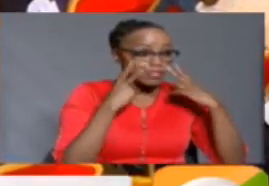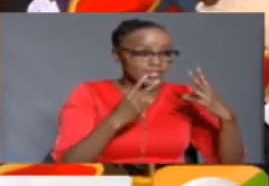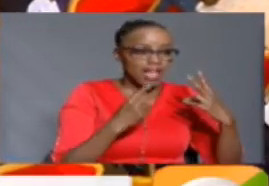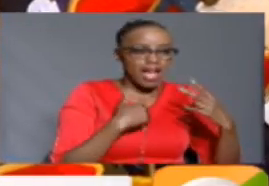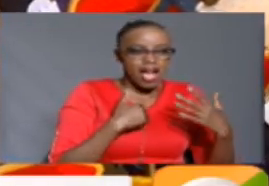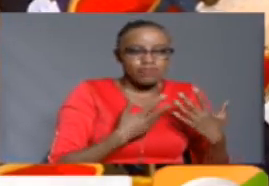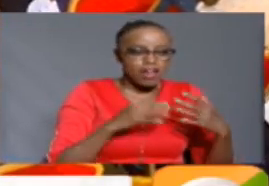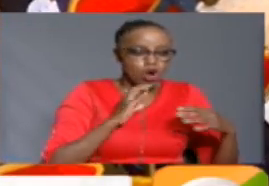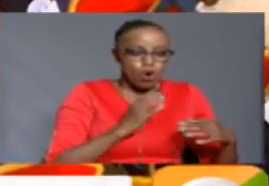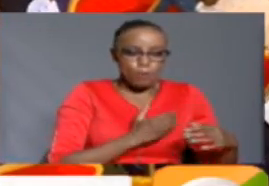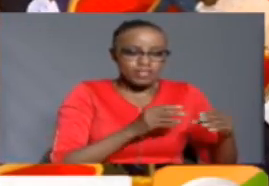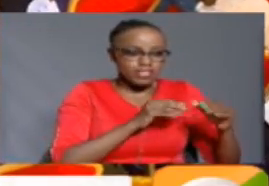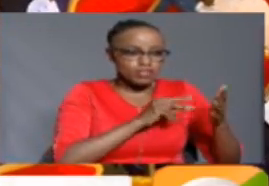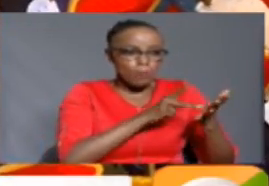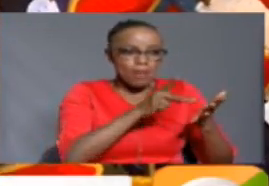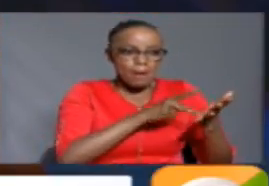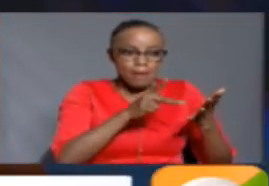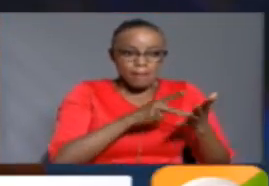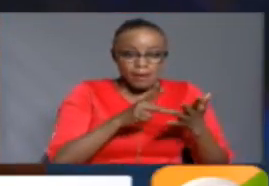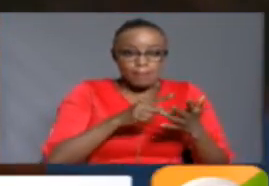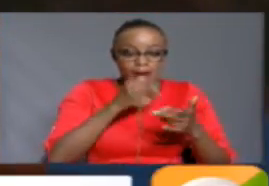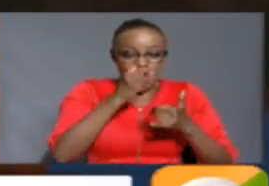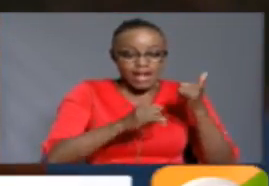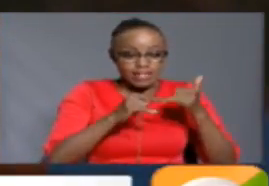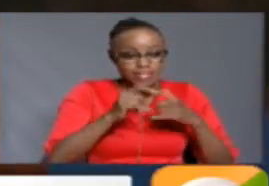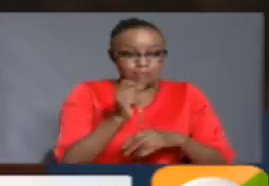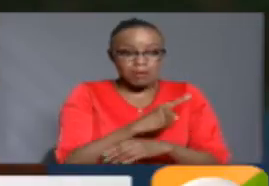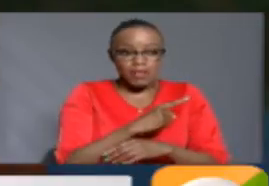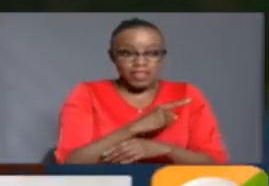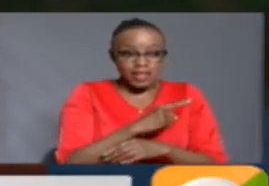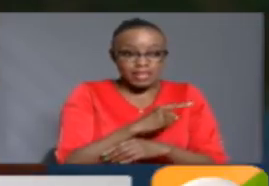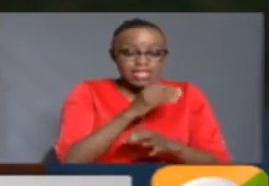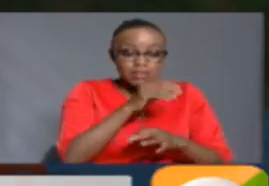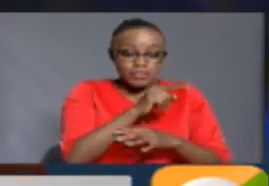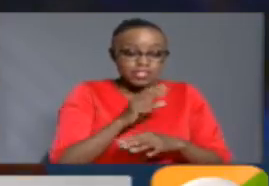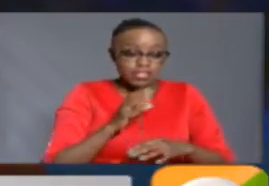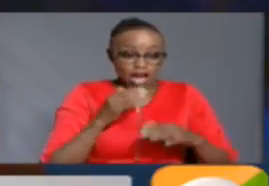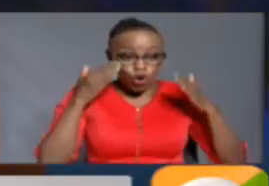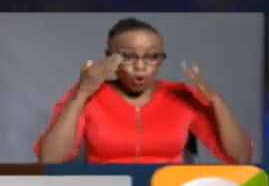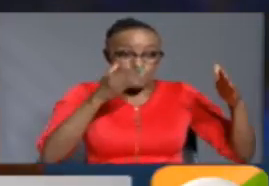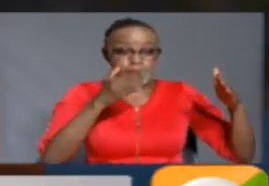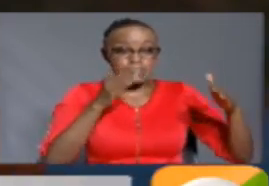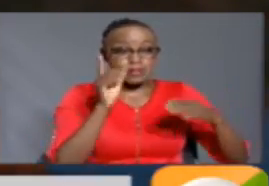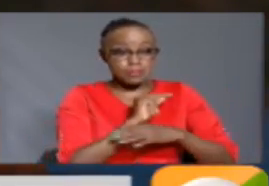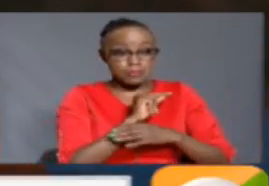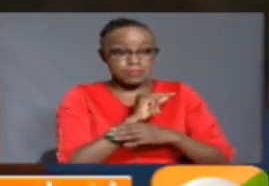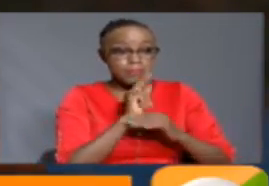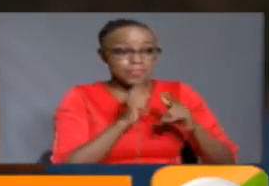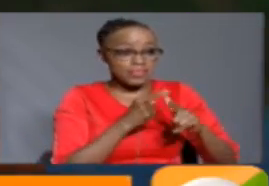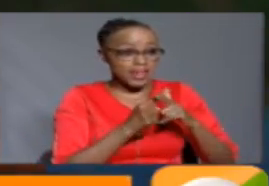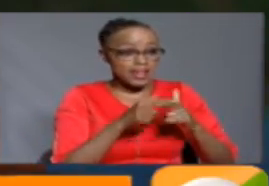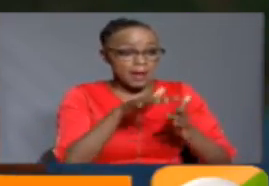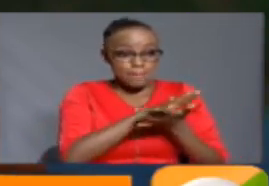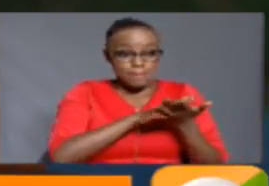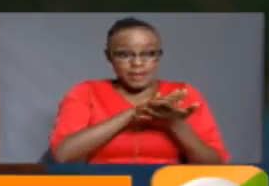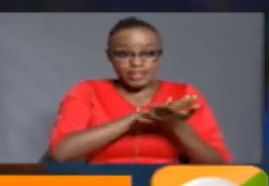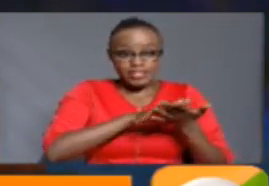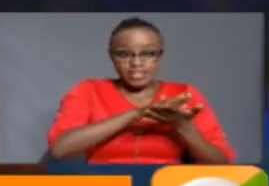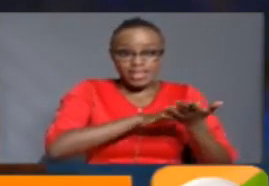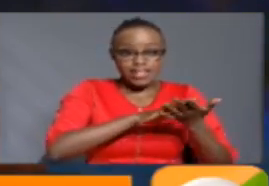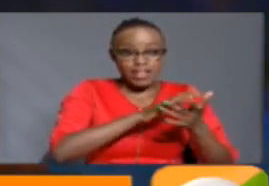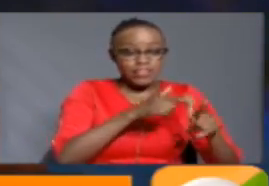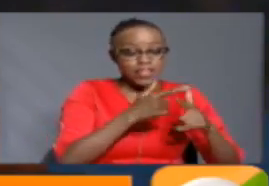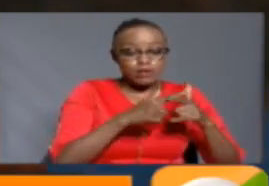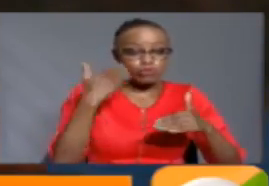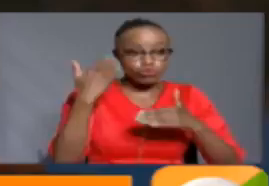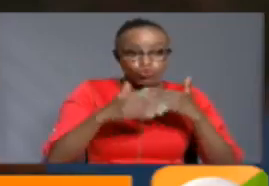is committing to pay at the end of this month. And if that is the commitment, then basically we will be calling off